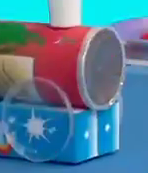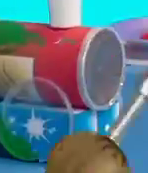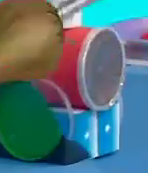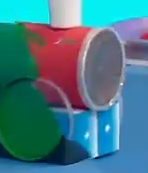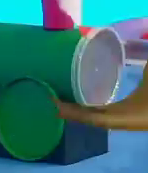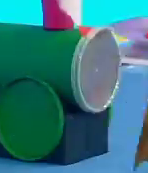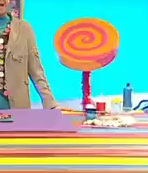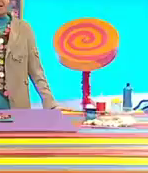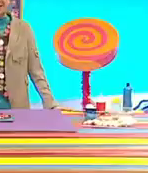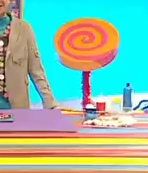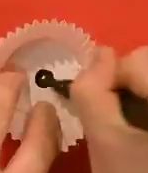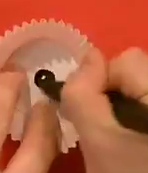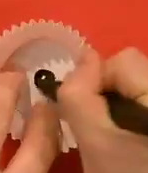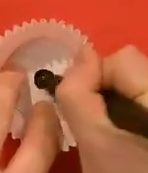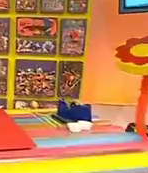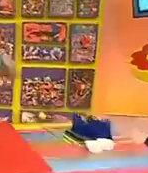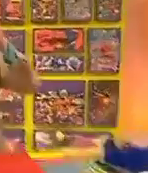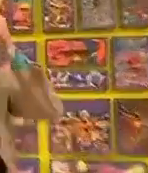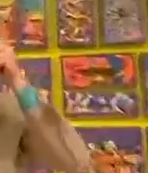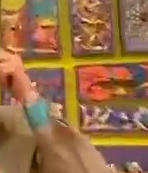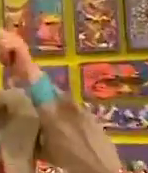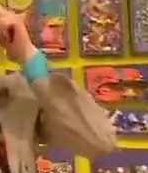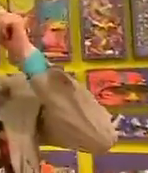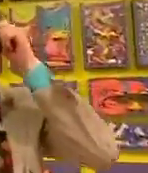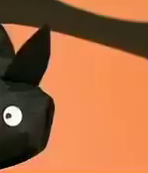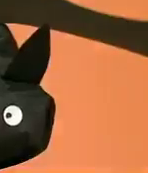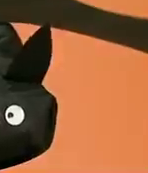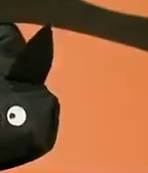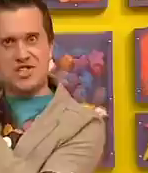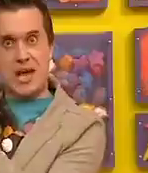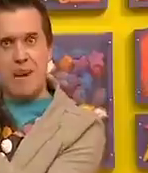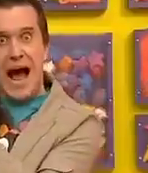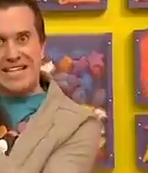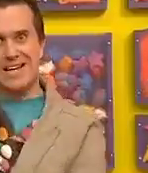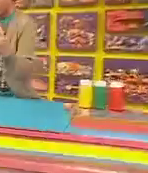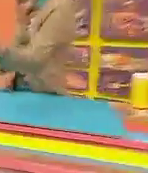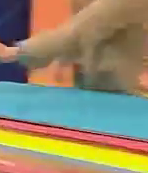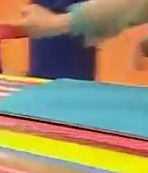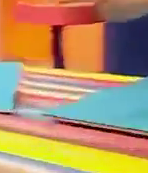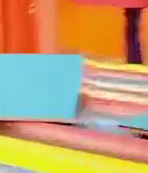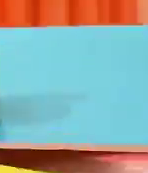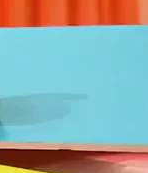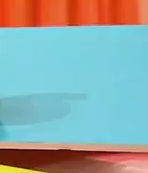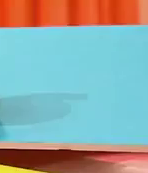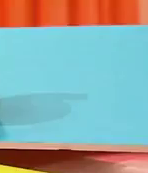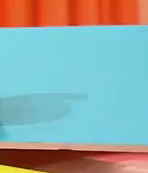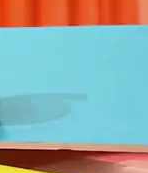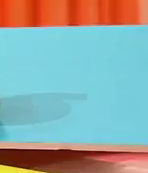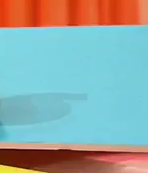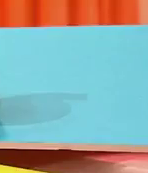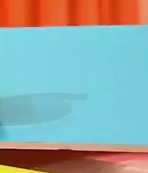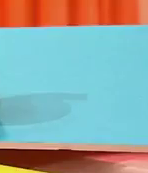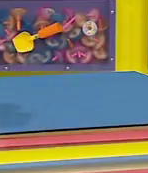Fantastic. You can make anything you want. Alien eyes. A bouncy bat. A snake pot. I hope you